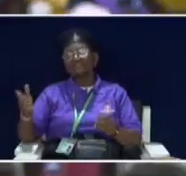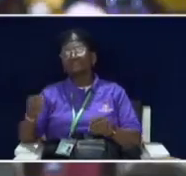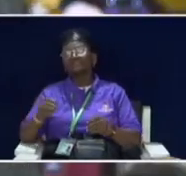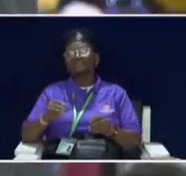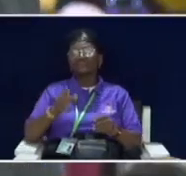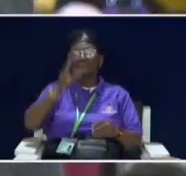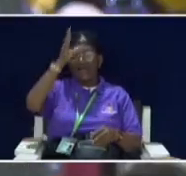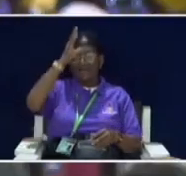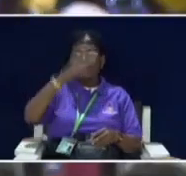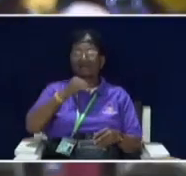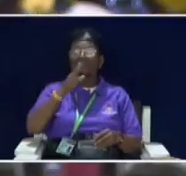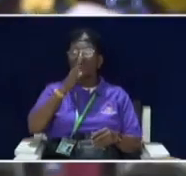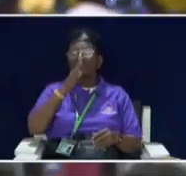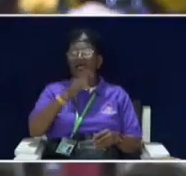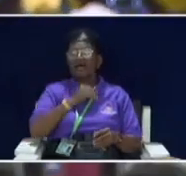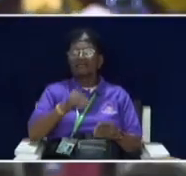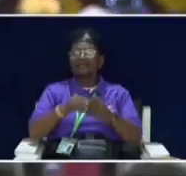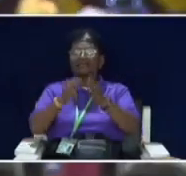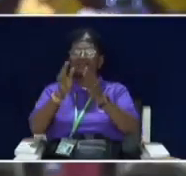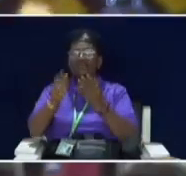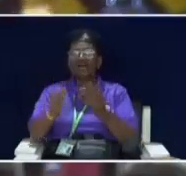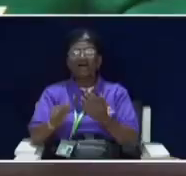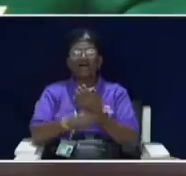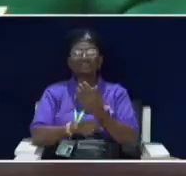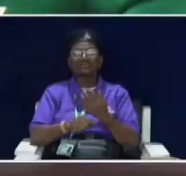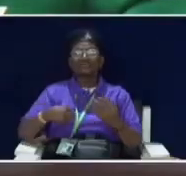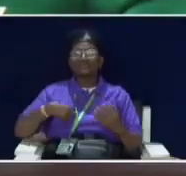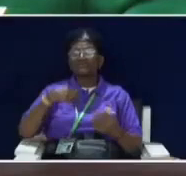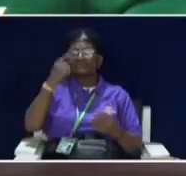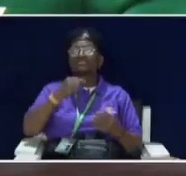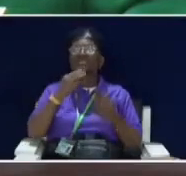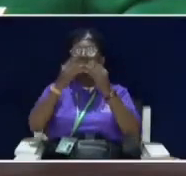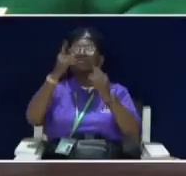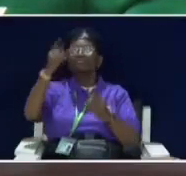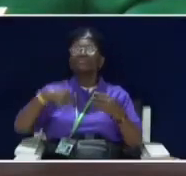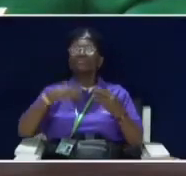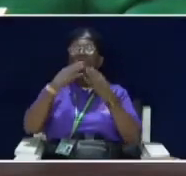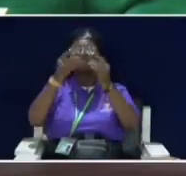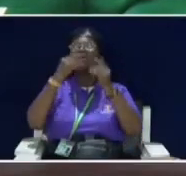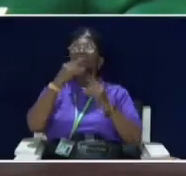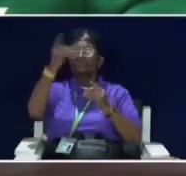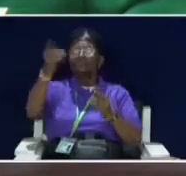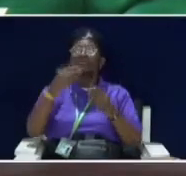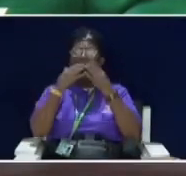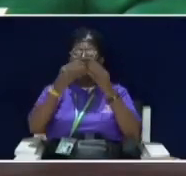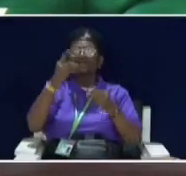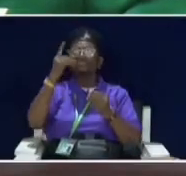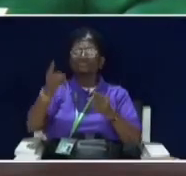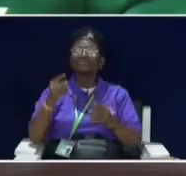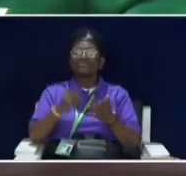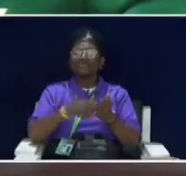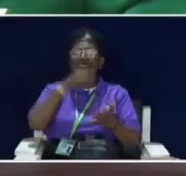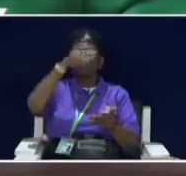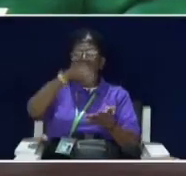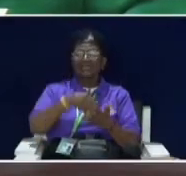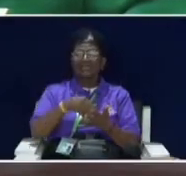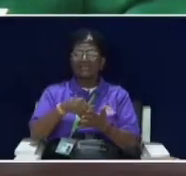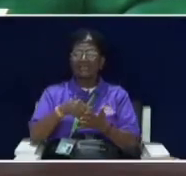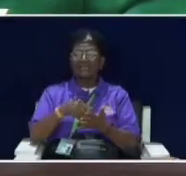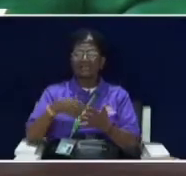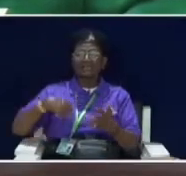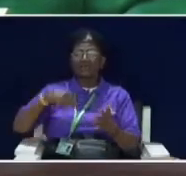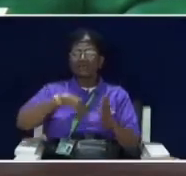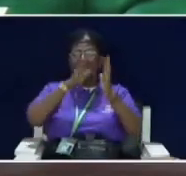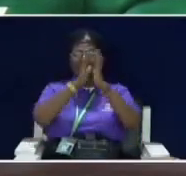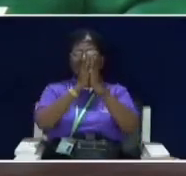and Mommy and the leadership, we are saying thank you. We are grateful. We are grateful. We are grateful. Thank you once again. We pray